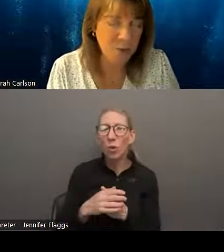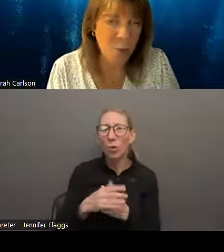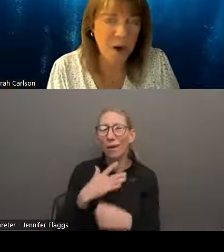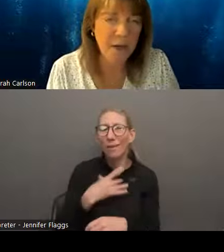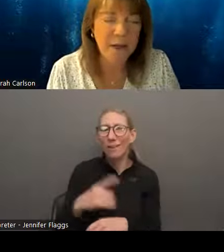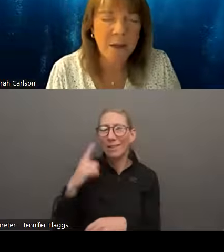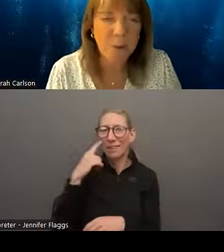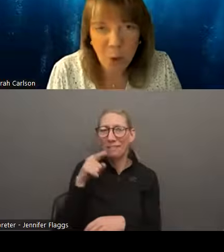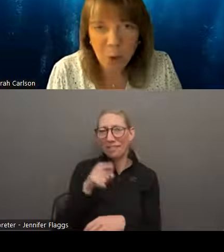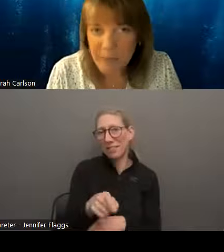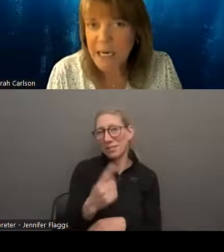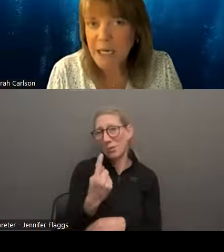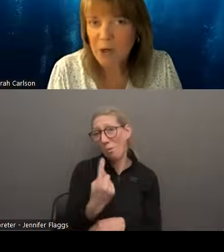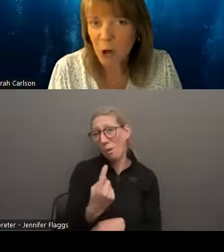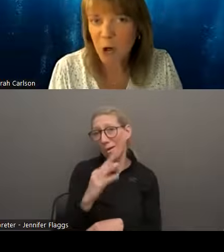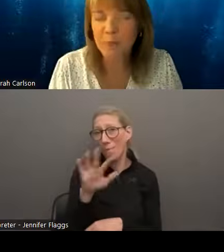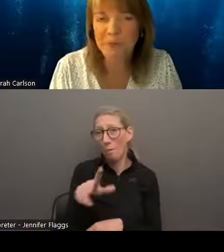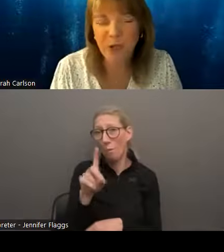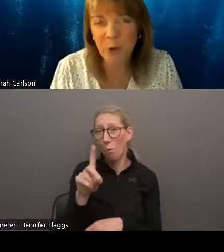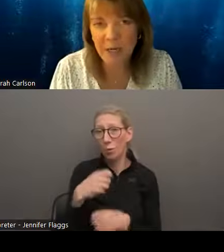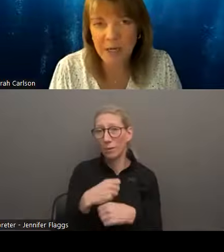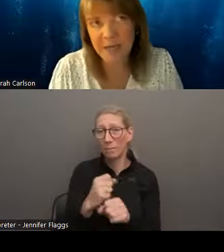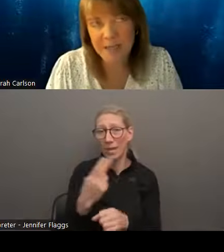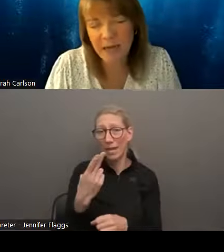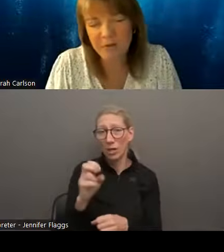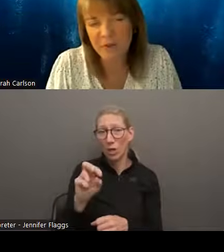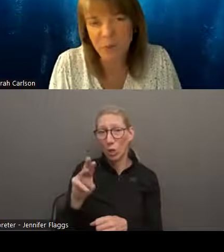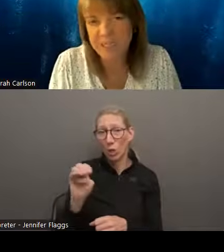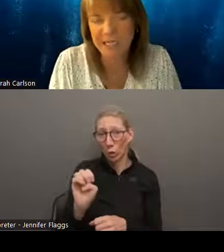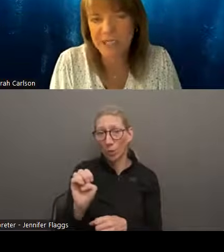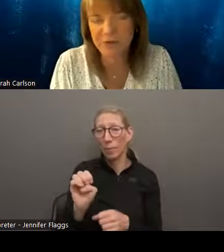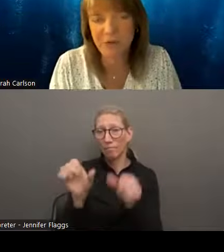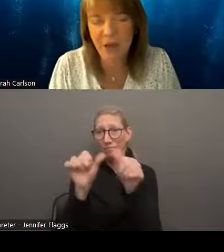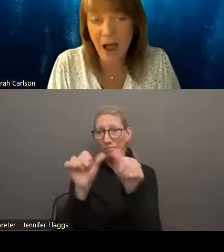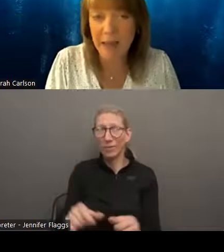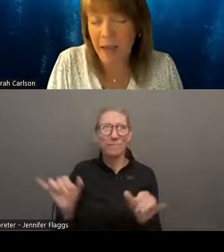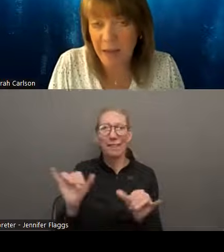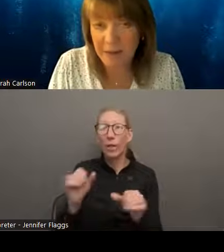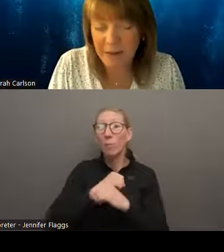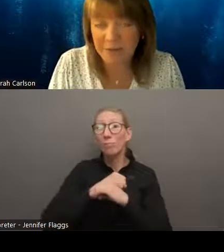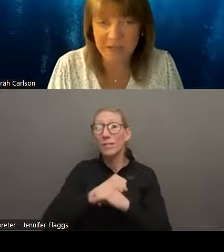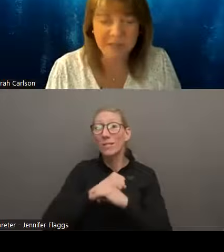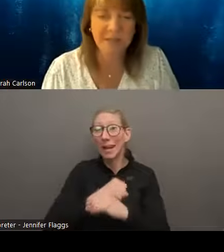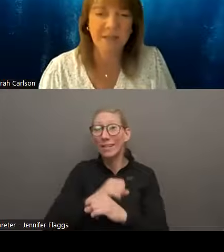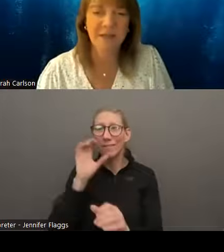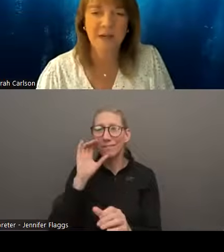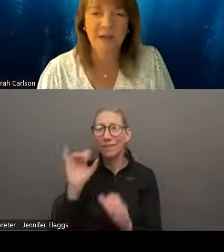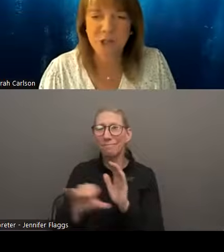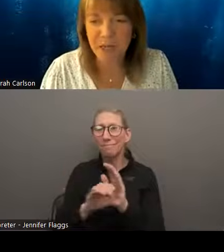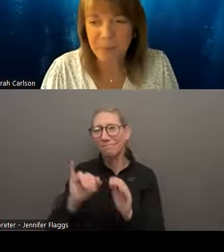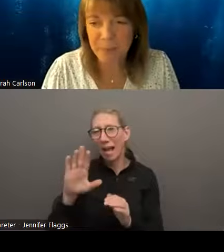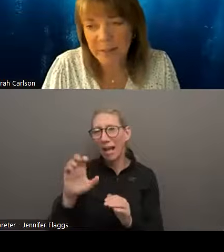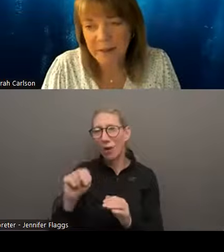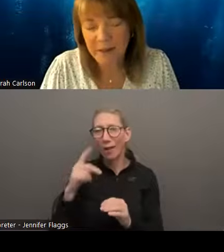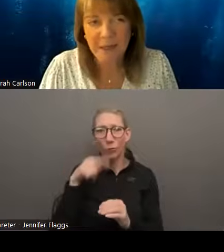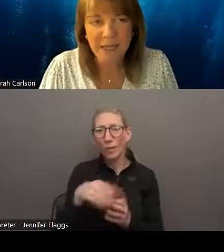this one mold-made herm figurine as kind of the protective icon of this